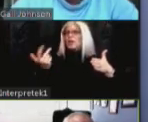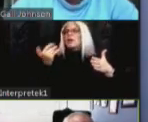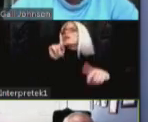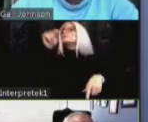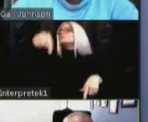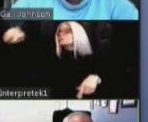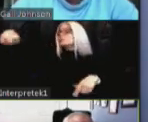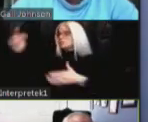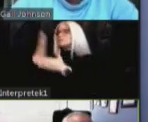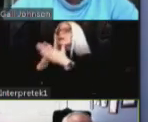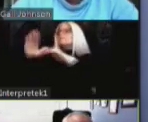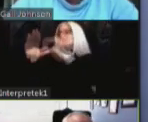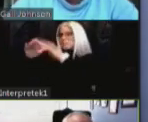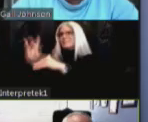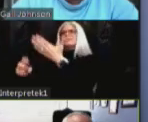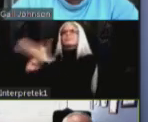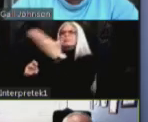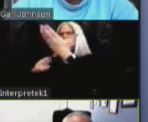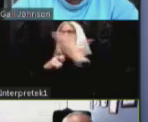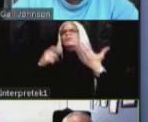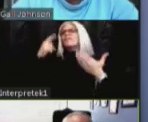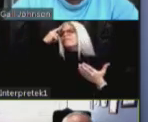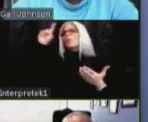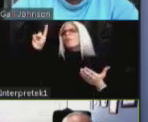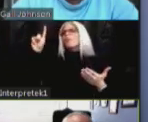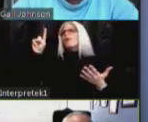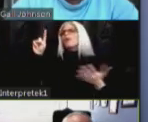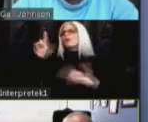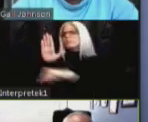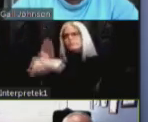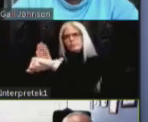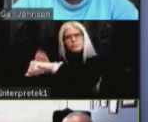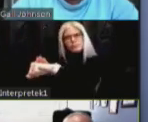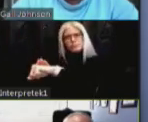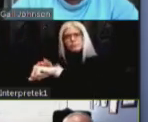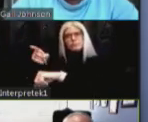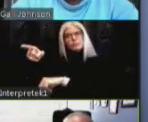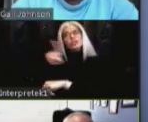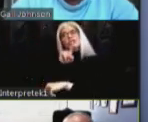4, basically just wrote the check and said it's the cost of doing business. It didn't